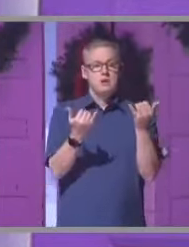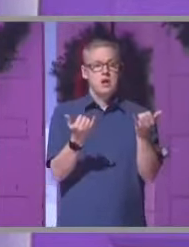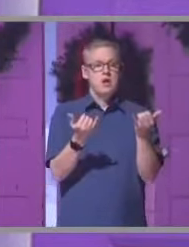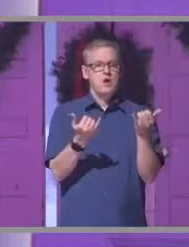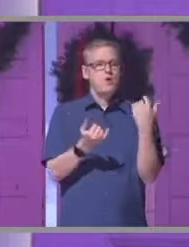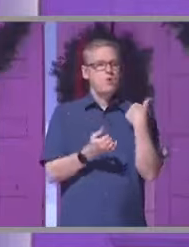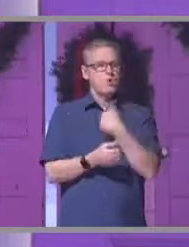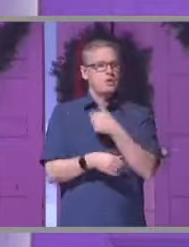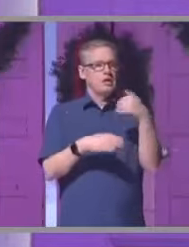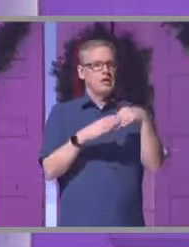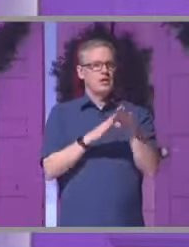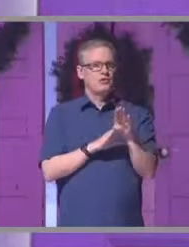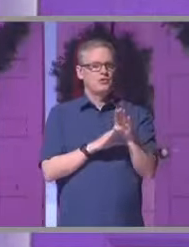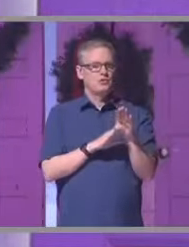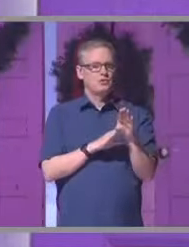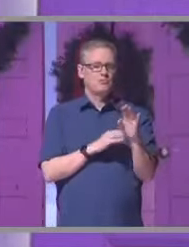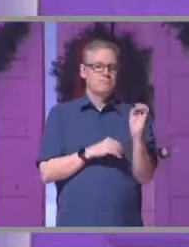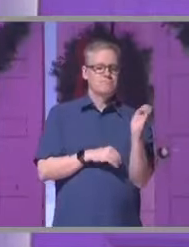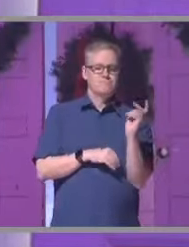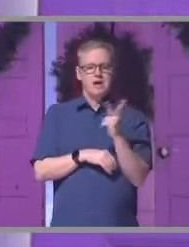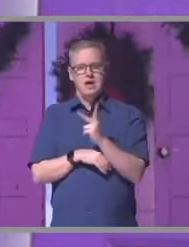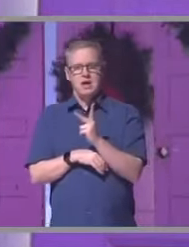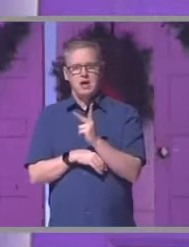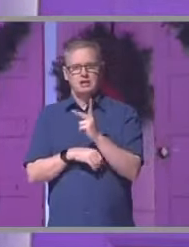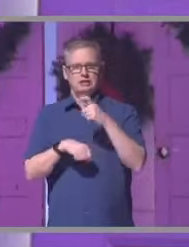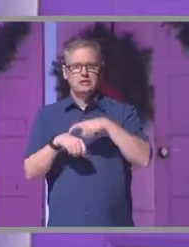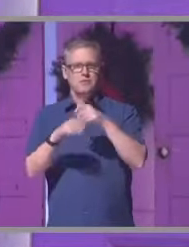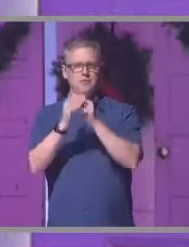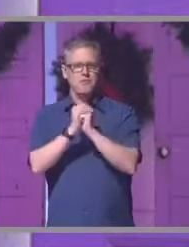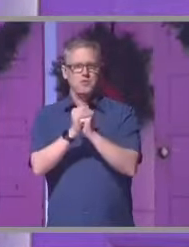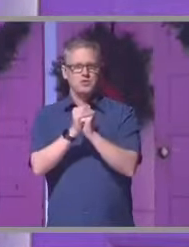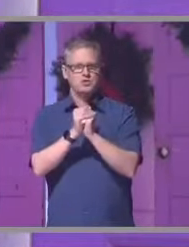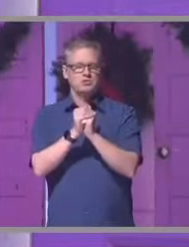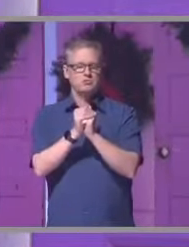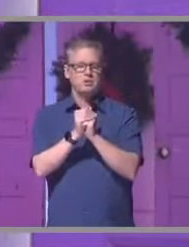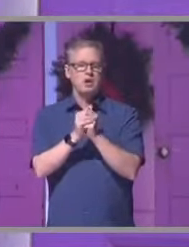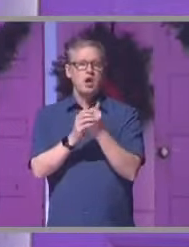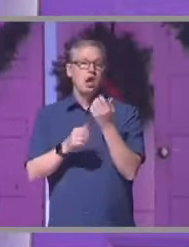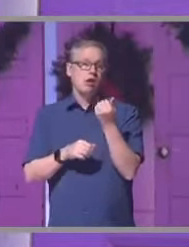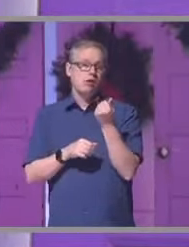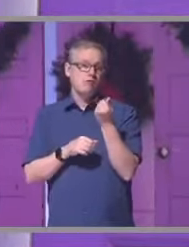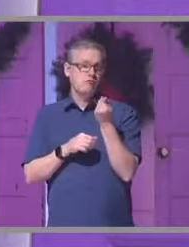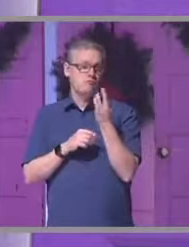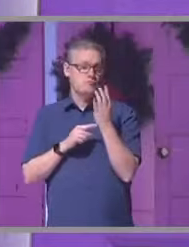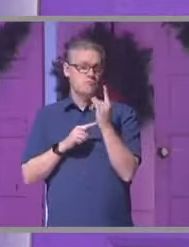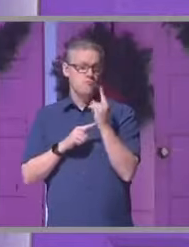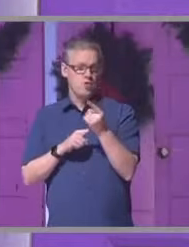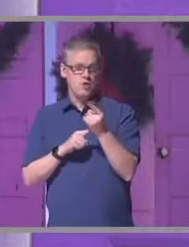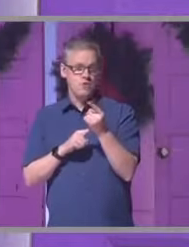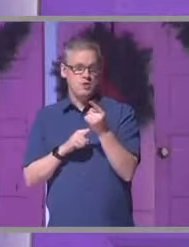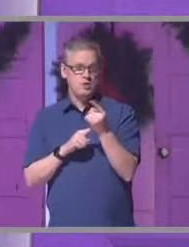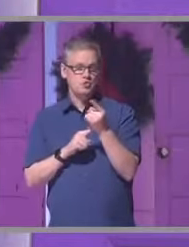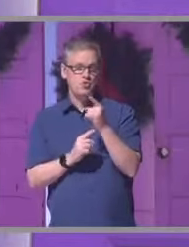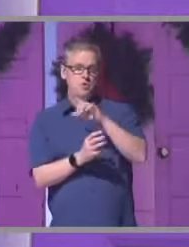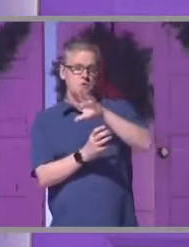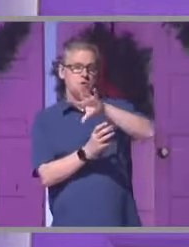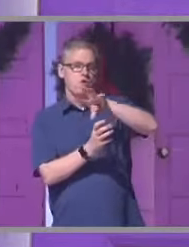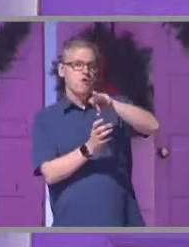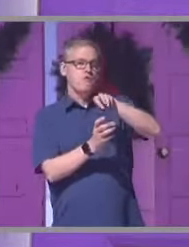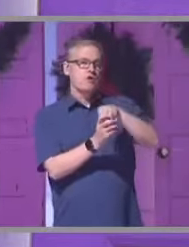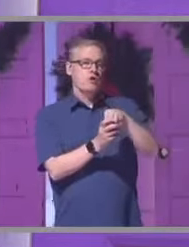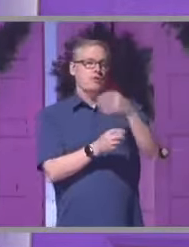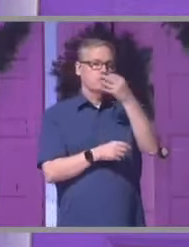are going to enter back into a time of worship. And in just a few moments, we are going to participate